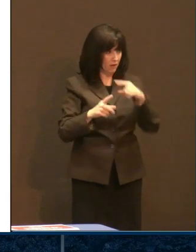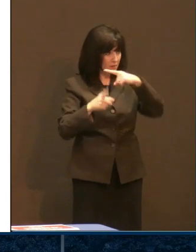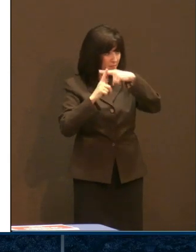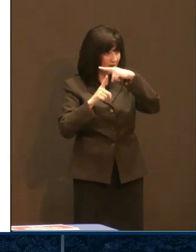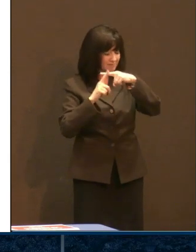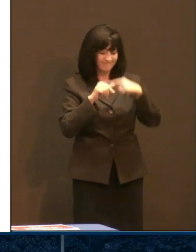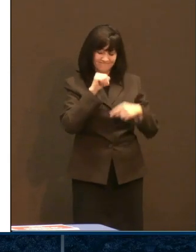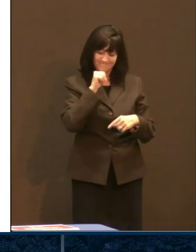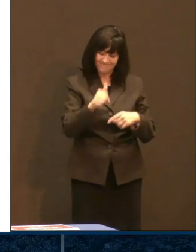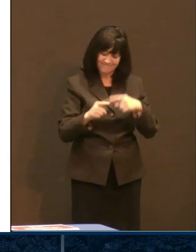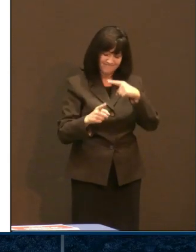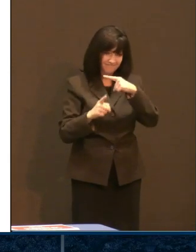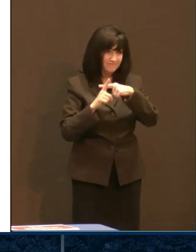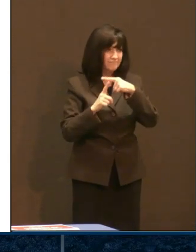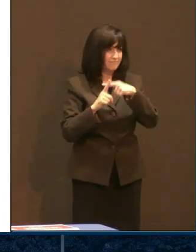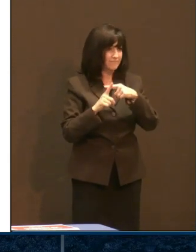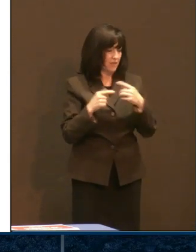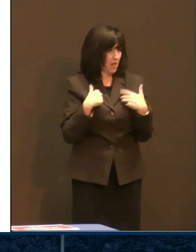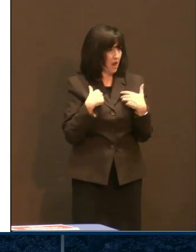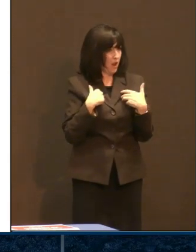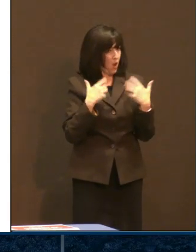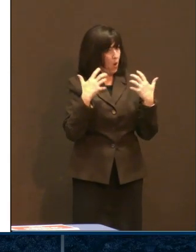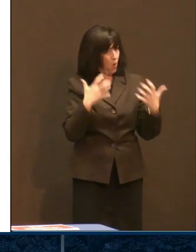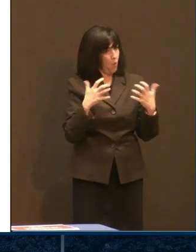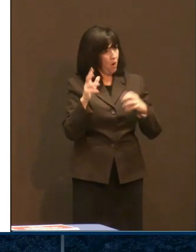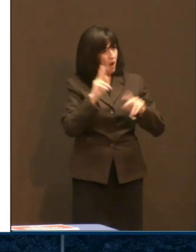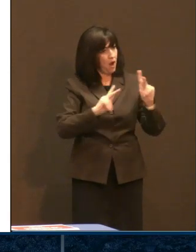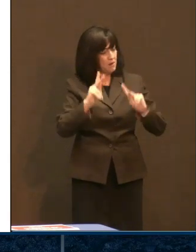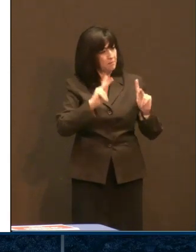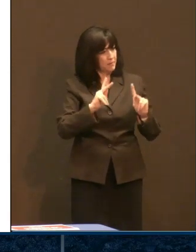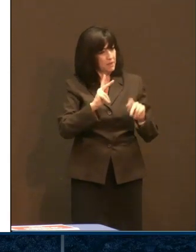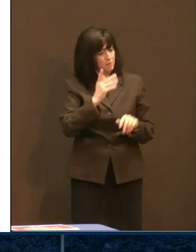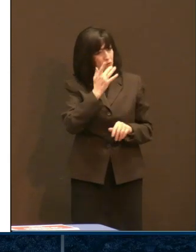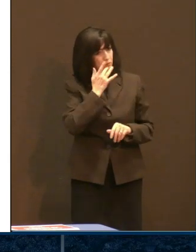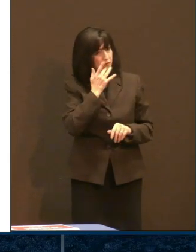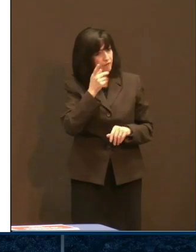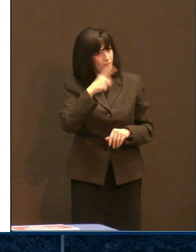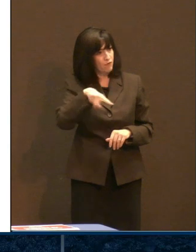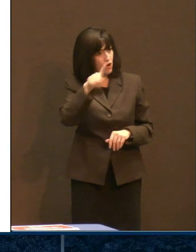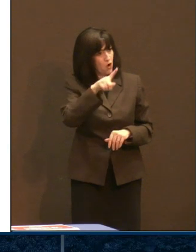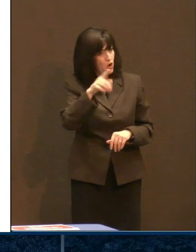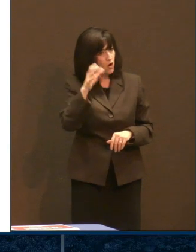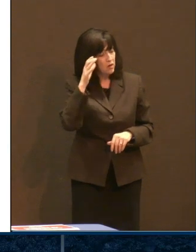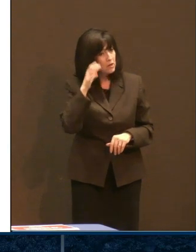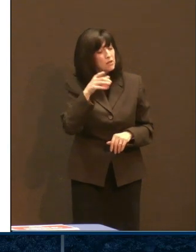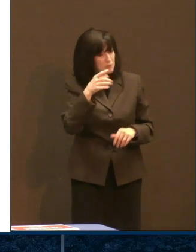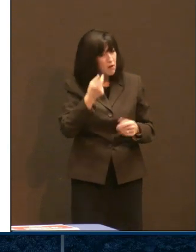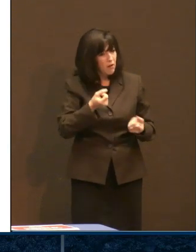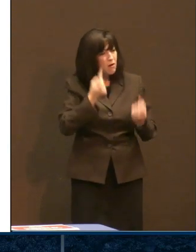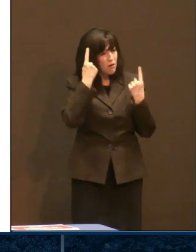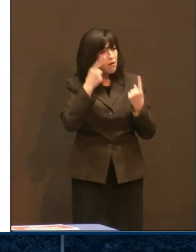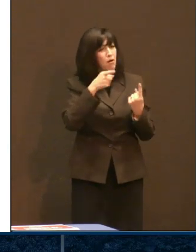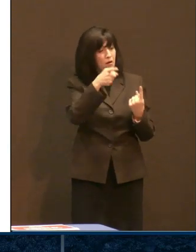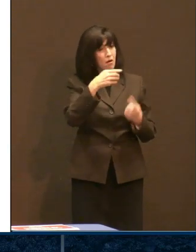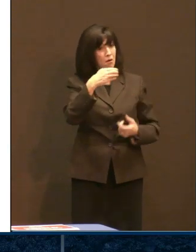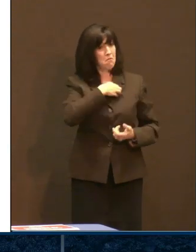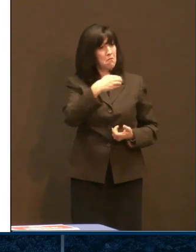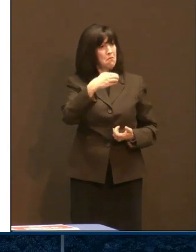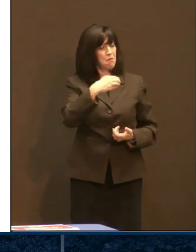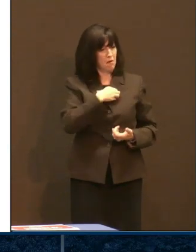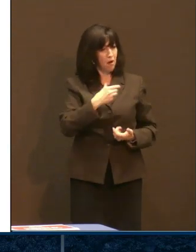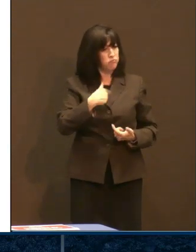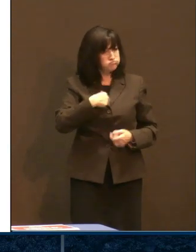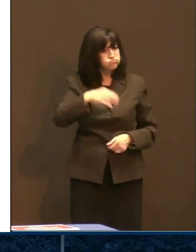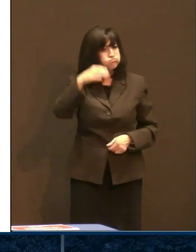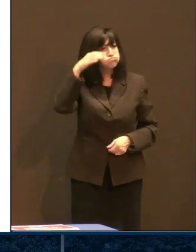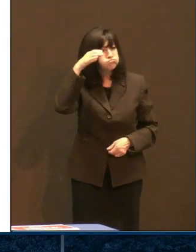together. I would rather that they gather to, make their case with me in a kind of